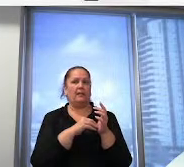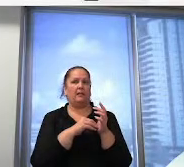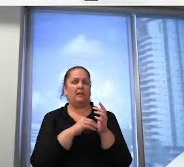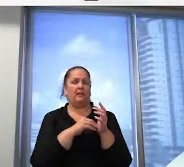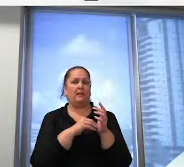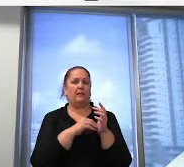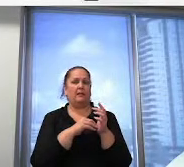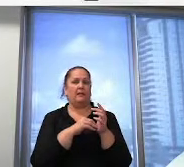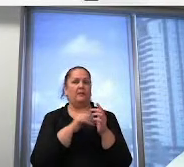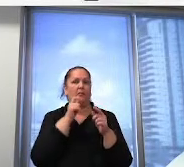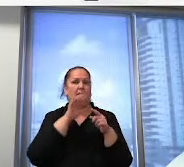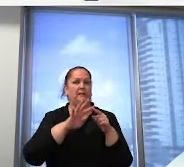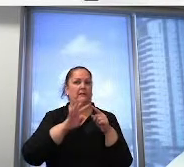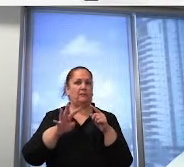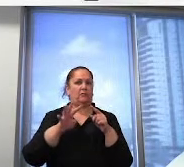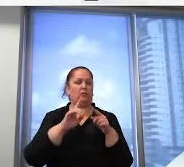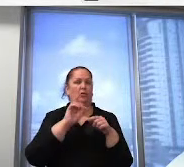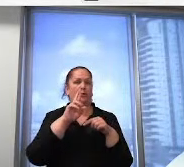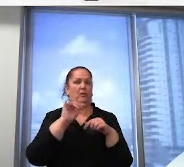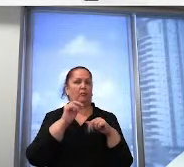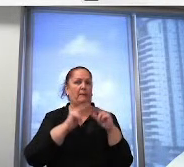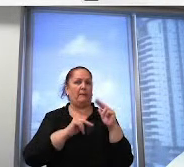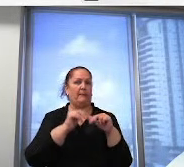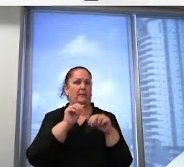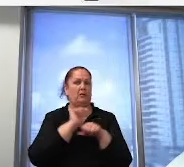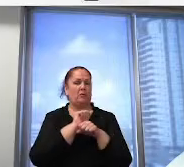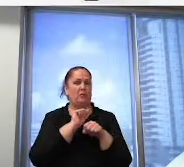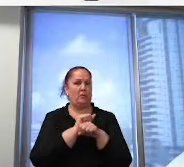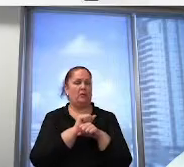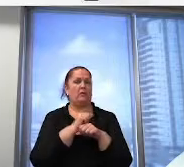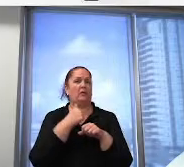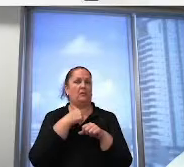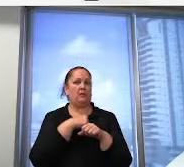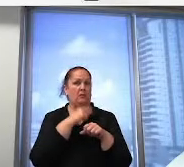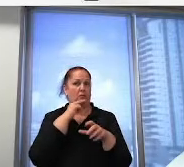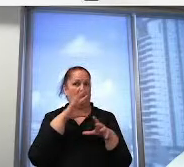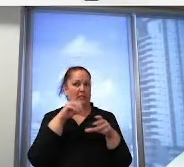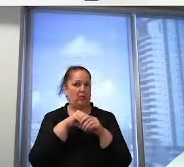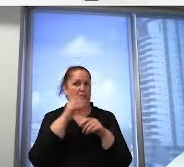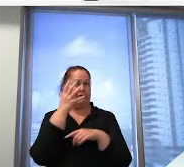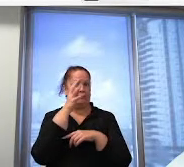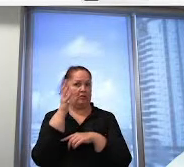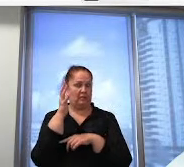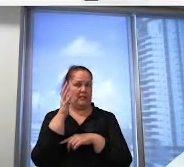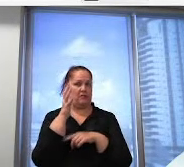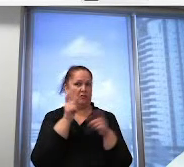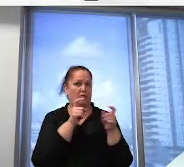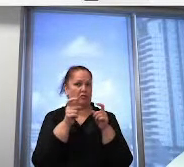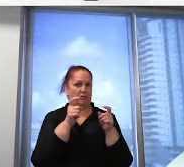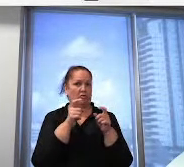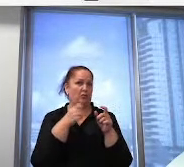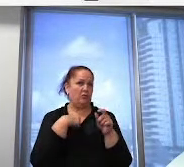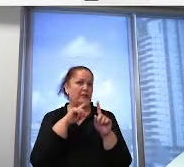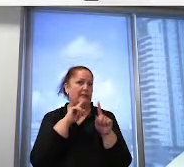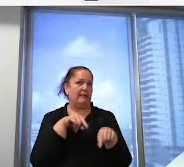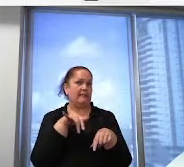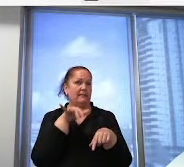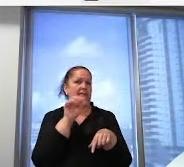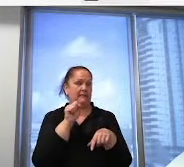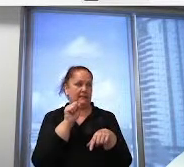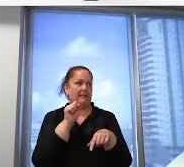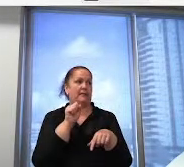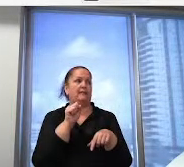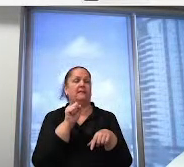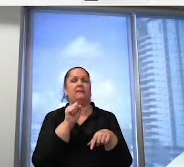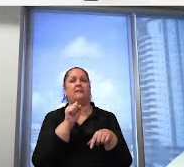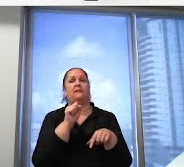is when we're doing a distribution line rebuild or any rebuild work, would we include the vegetation controls? And